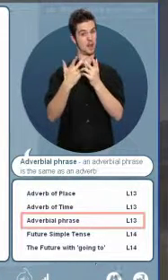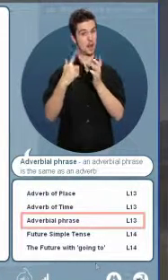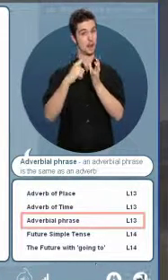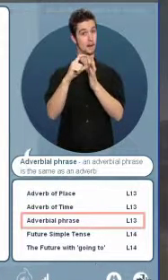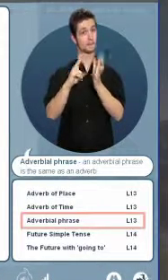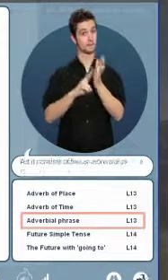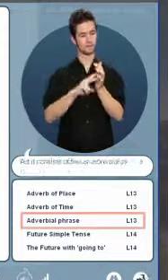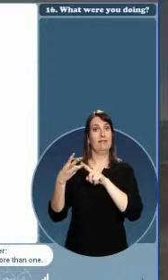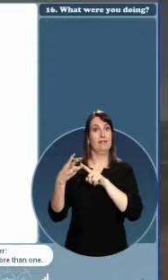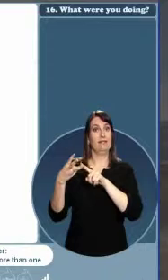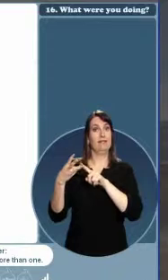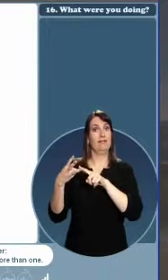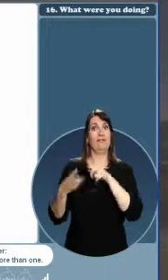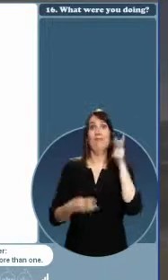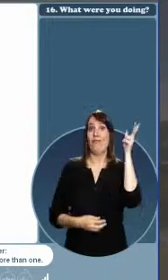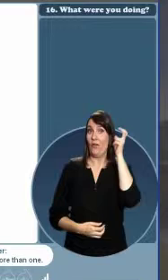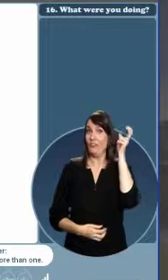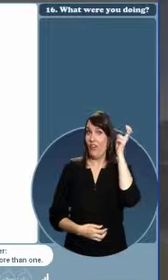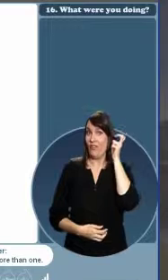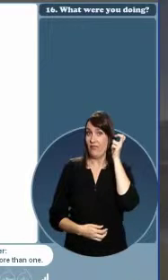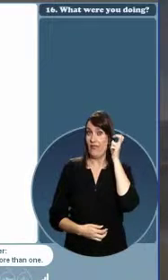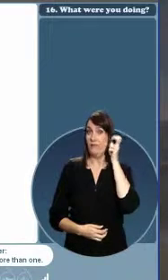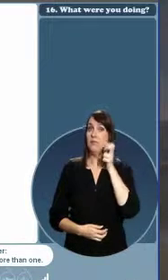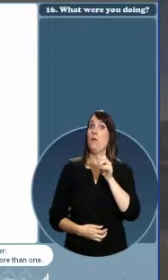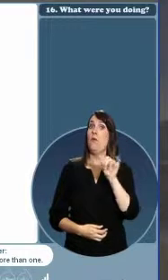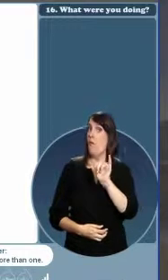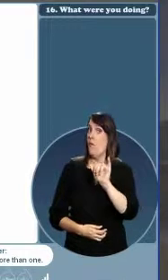Adverbial phrase is the same as an adverb.